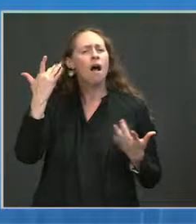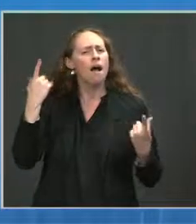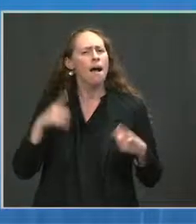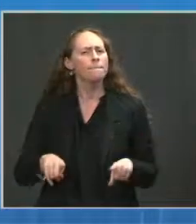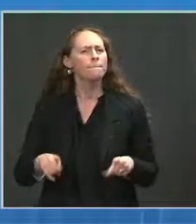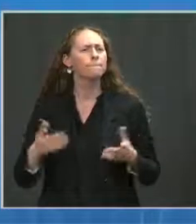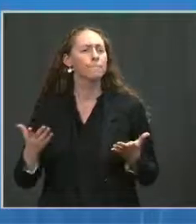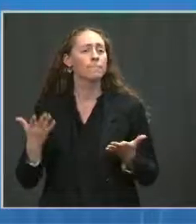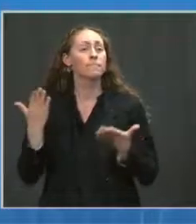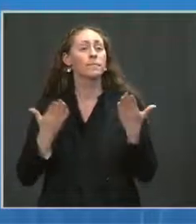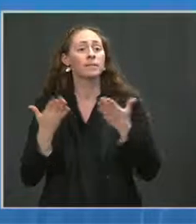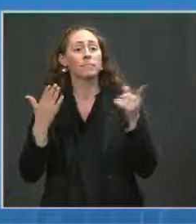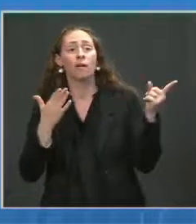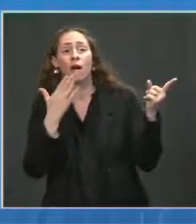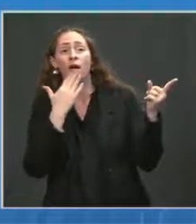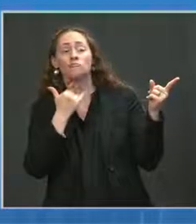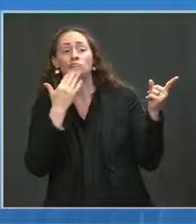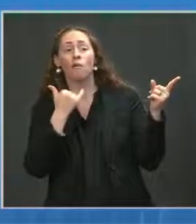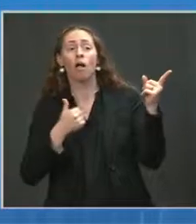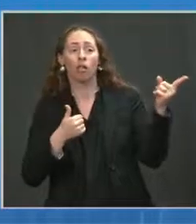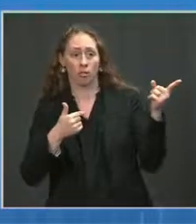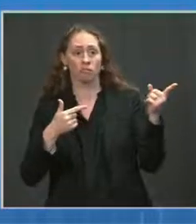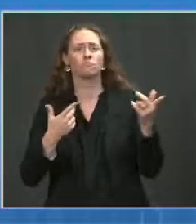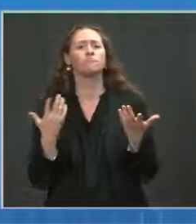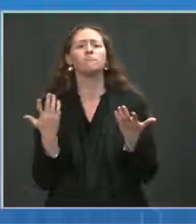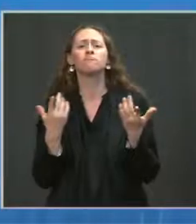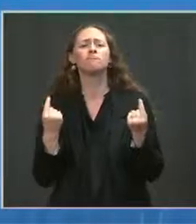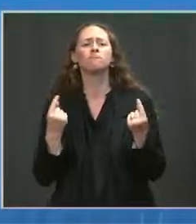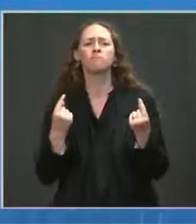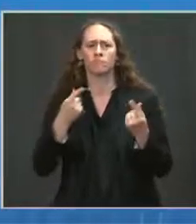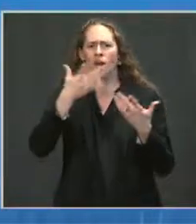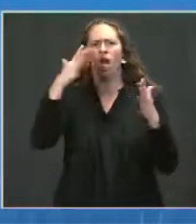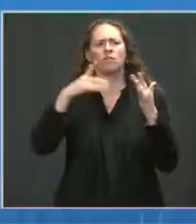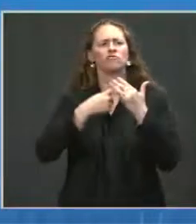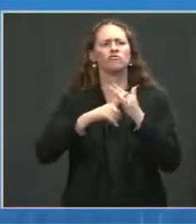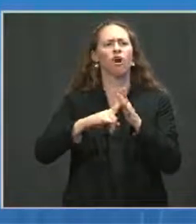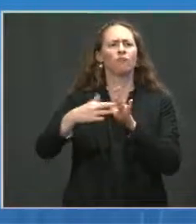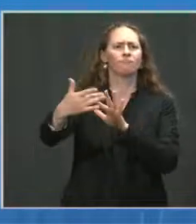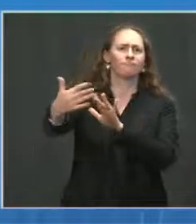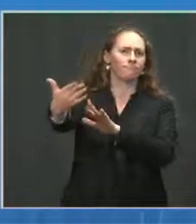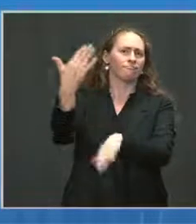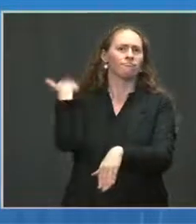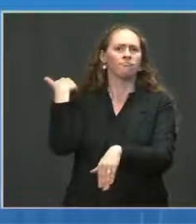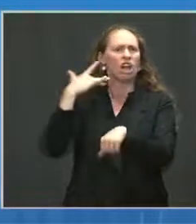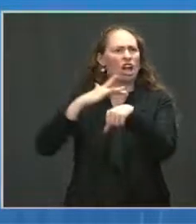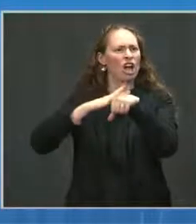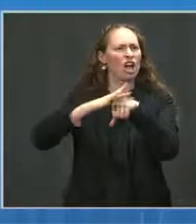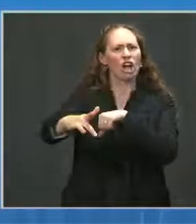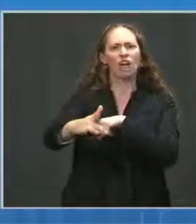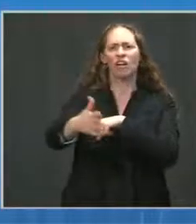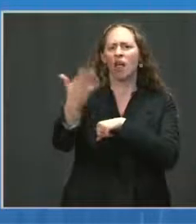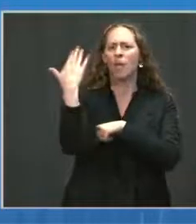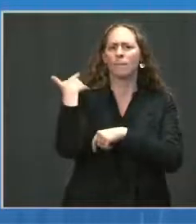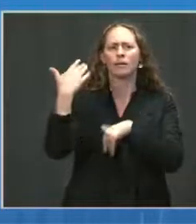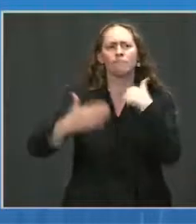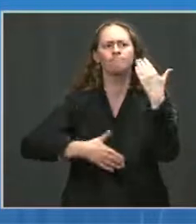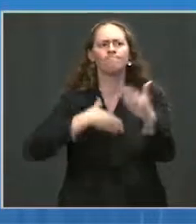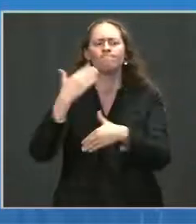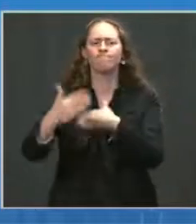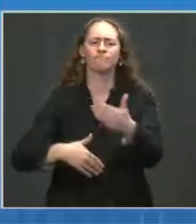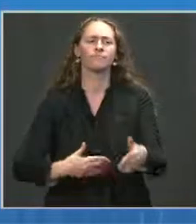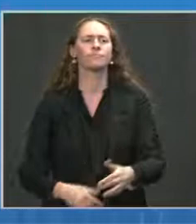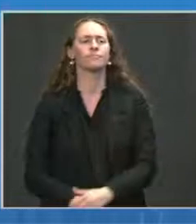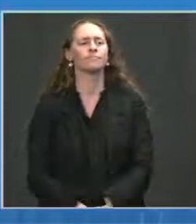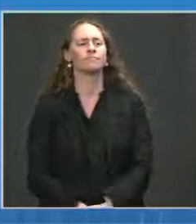Israel has started their vaccination program before the other countries. So you're seeing a little bit down the pike from